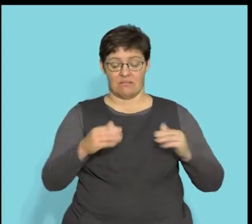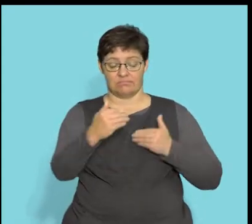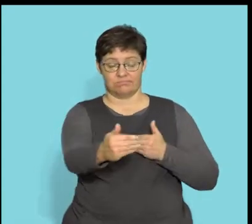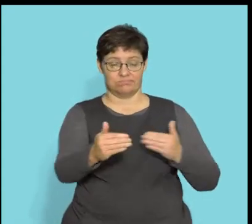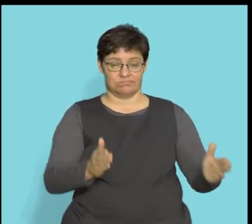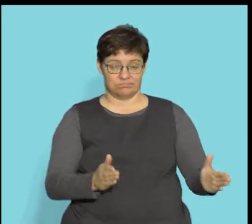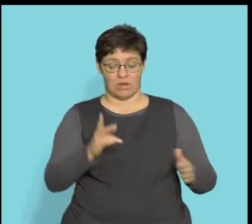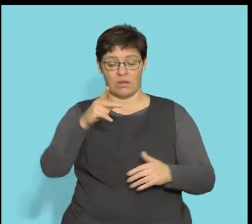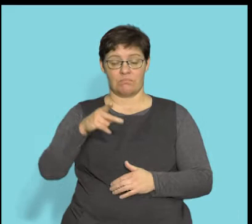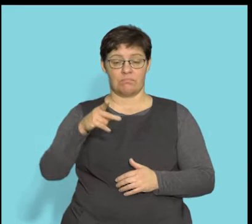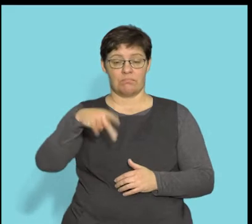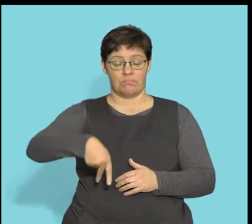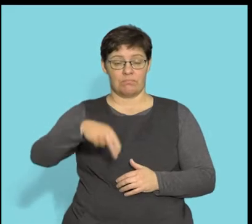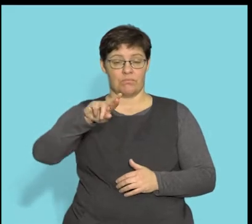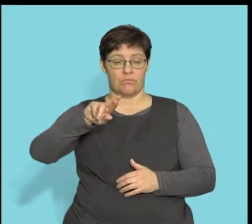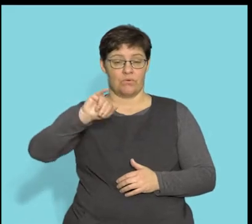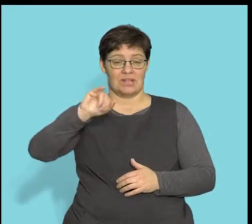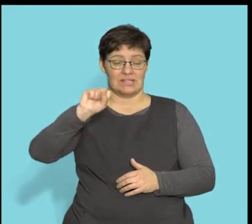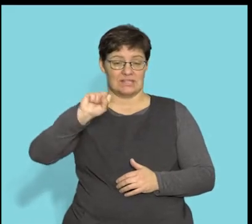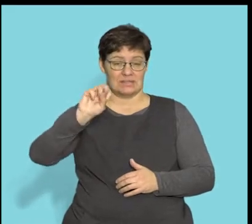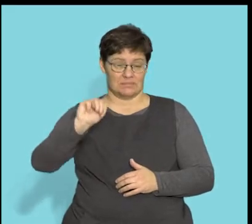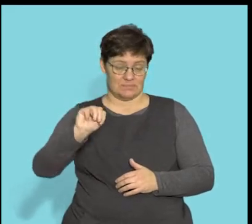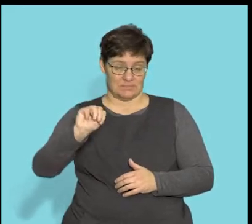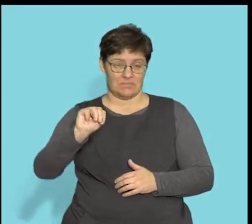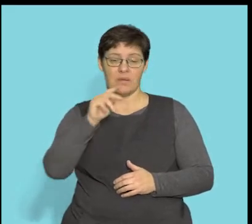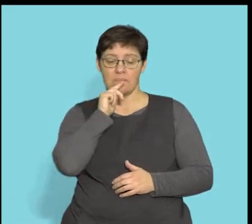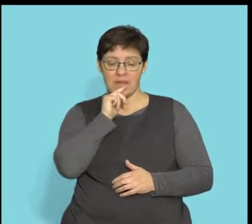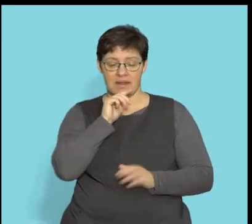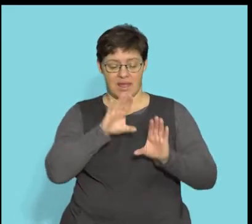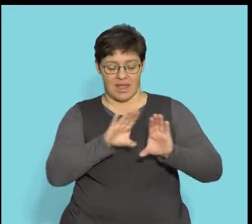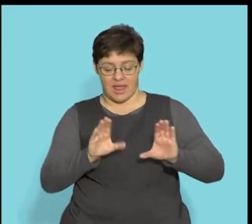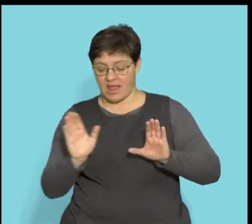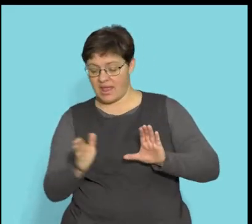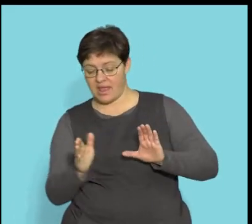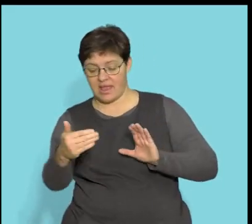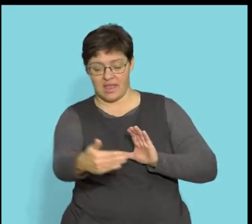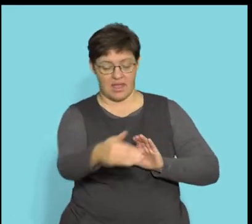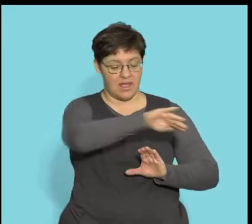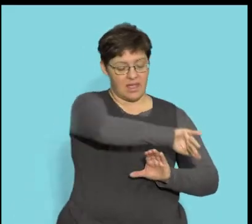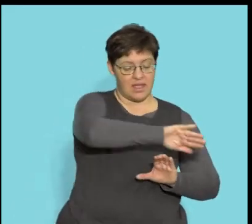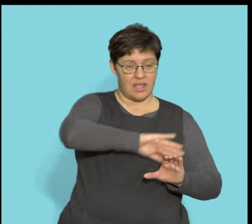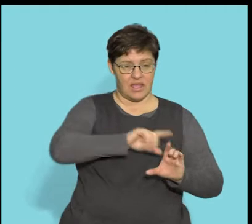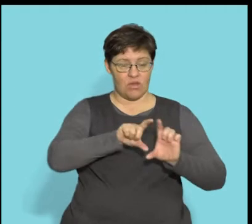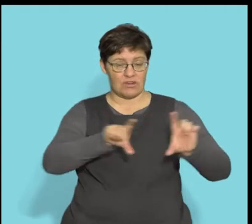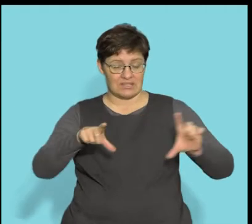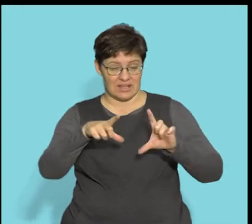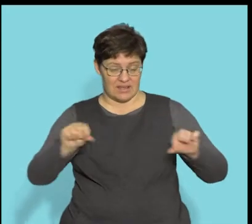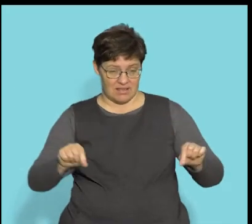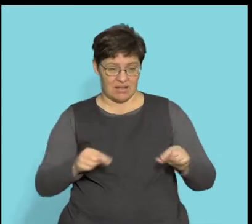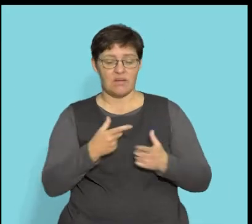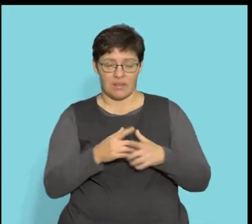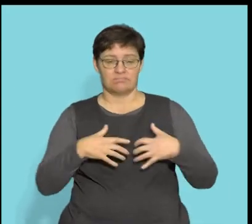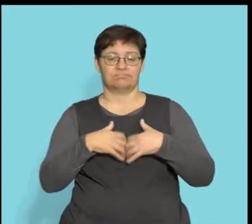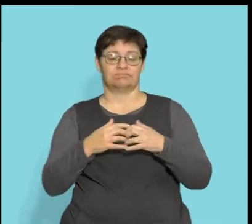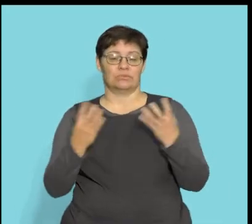prism is calculated by adding the areas of all of the rectangles that make up the